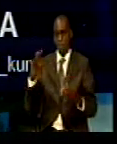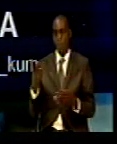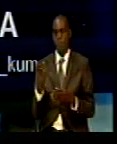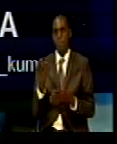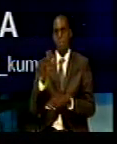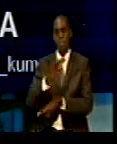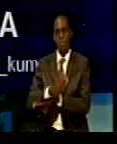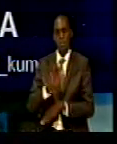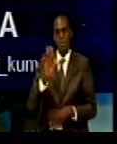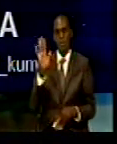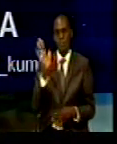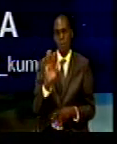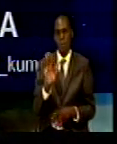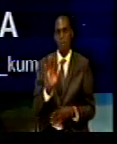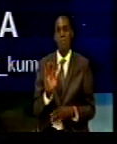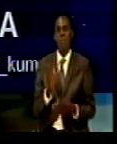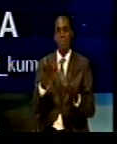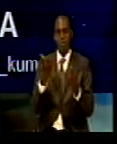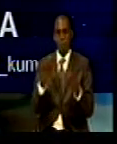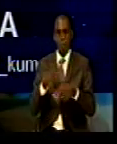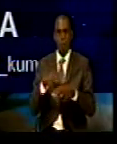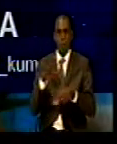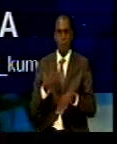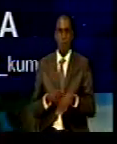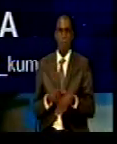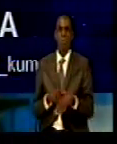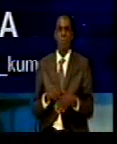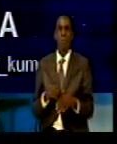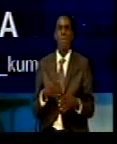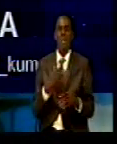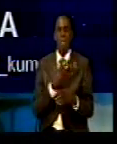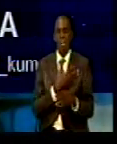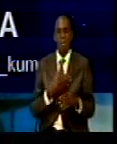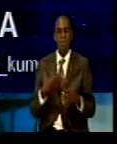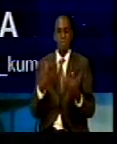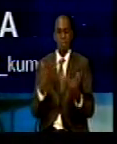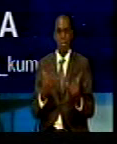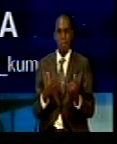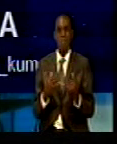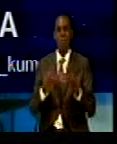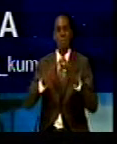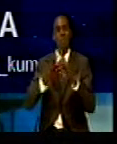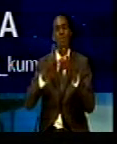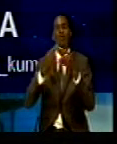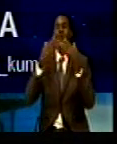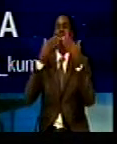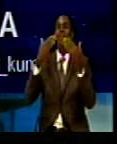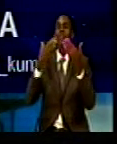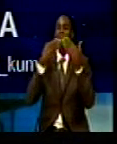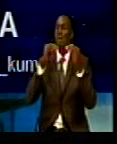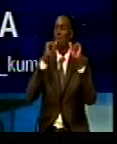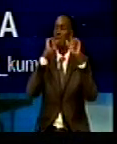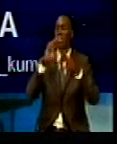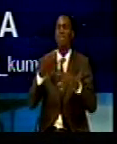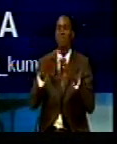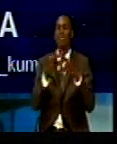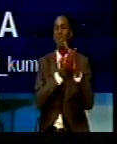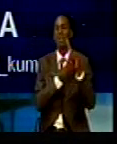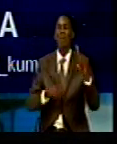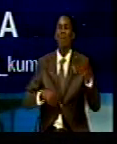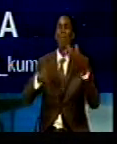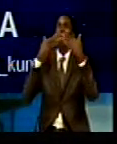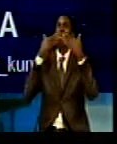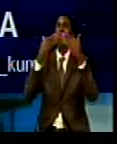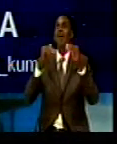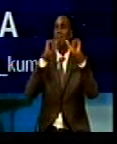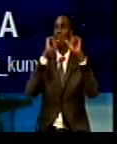come and partake of the blessing of God. Let's all lift up our voices and worship the name of the Lord. Bless him for the miracle that he has wrought.